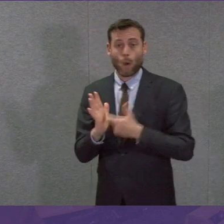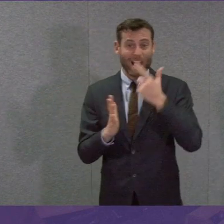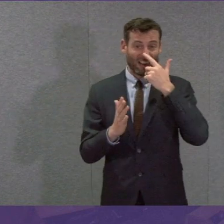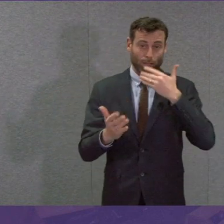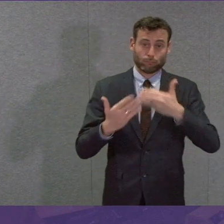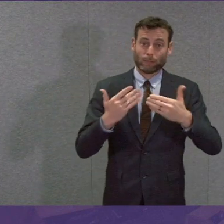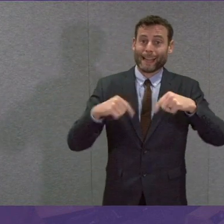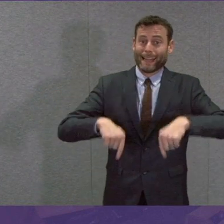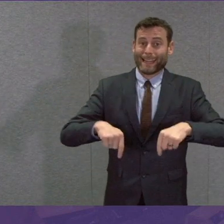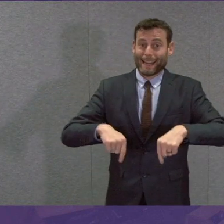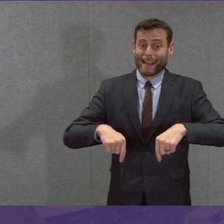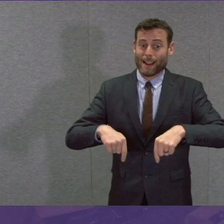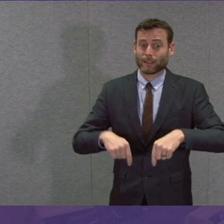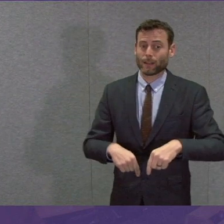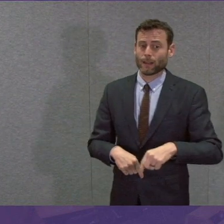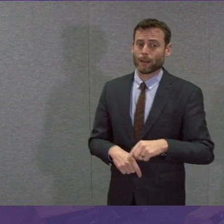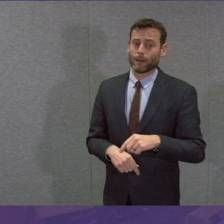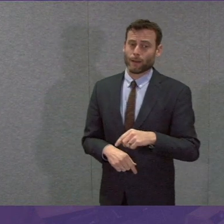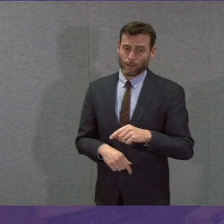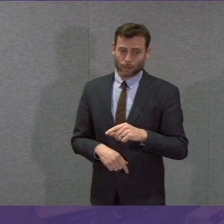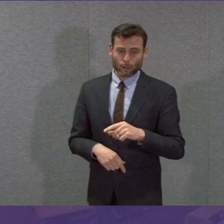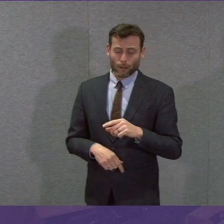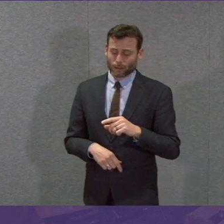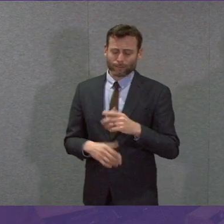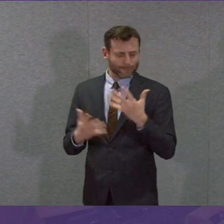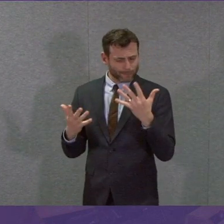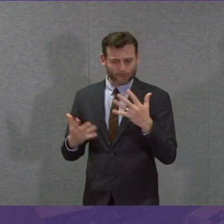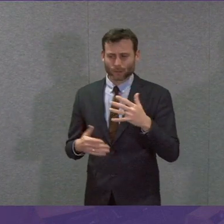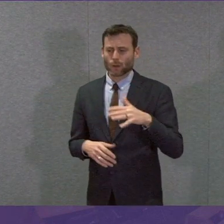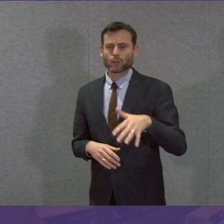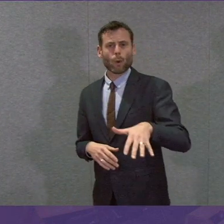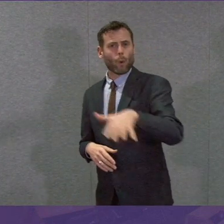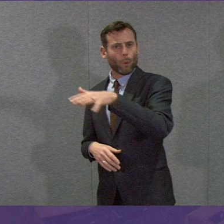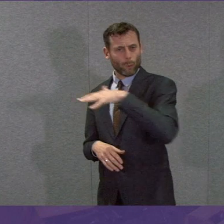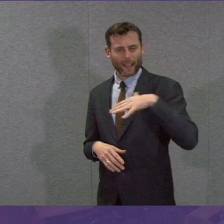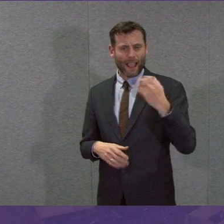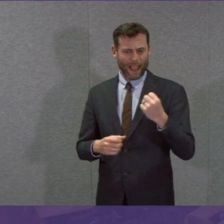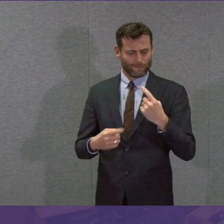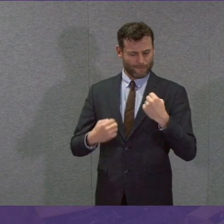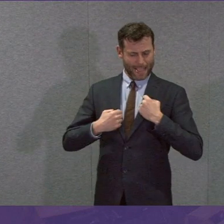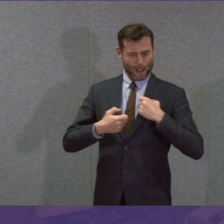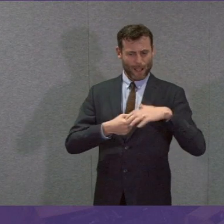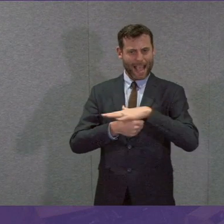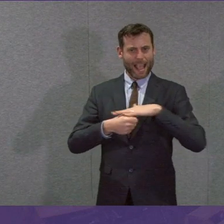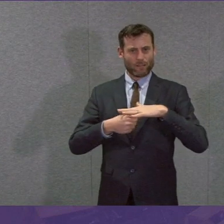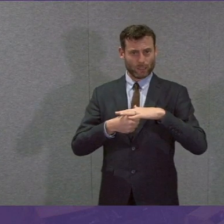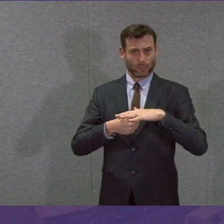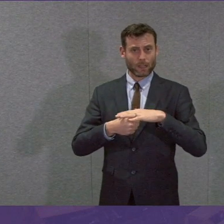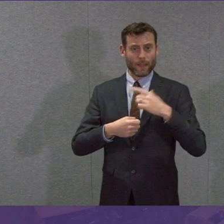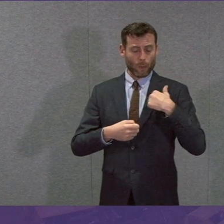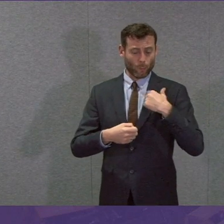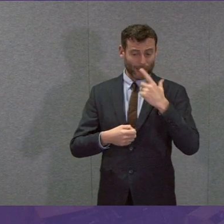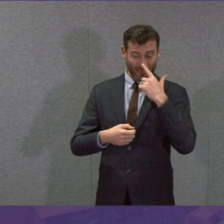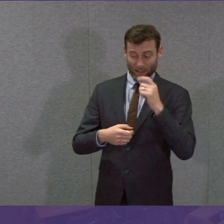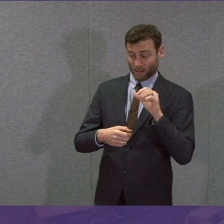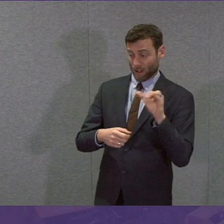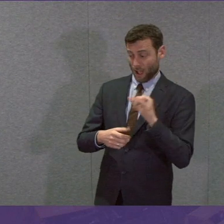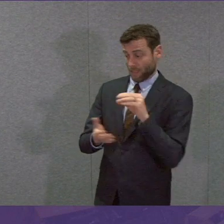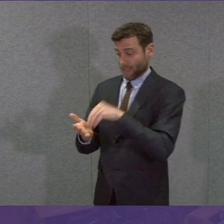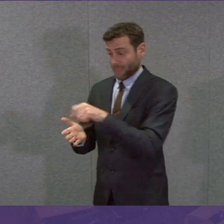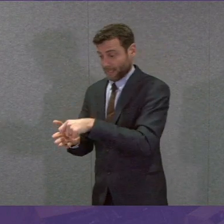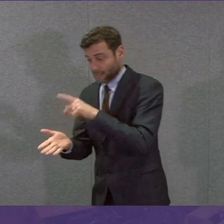hugely significant and very important, but we all have freedom of action within our own areas. That is protected within this bill. If we can do that, we will do it.